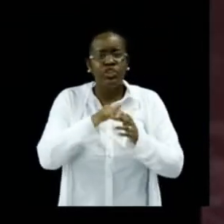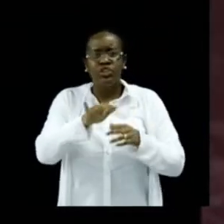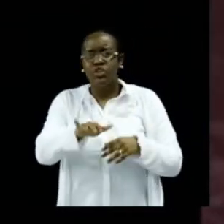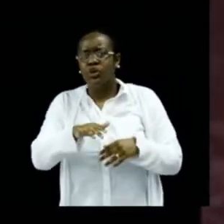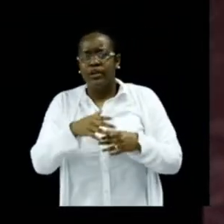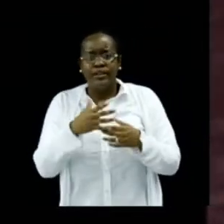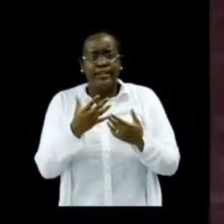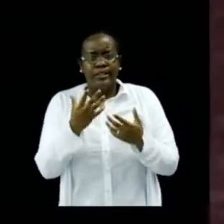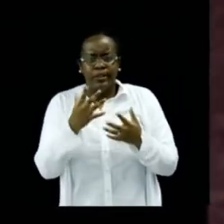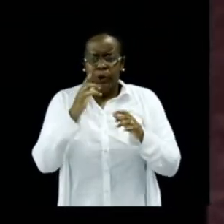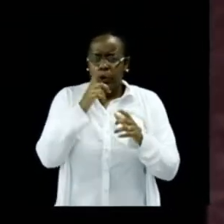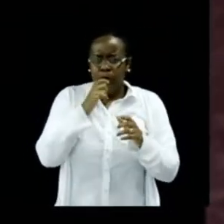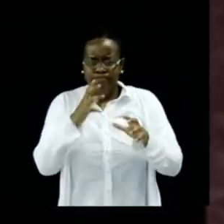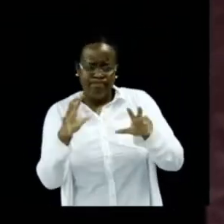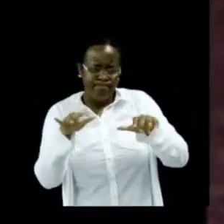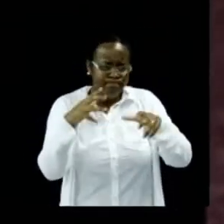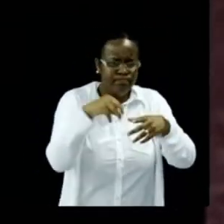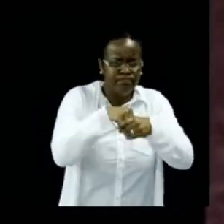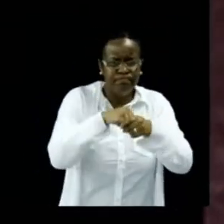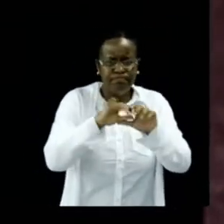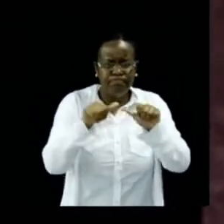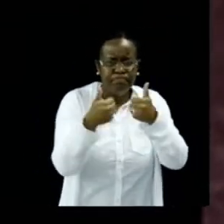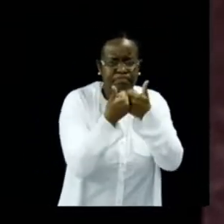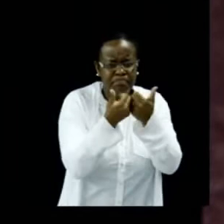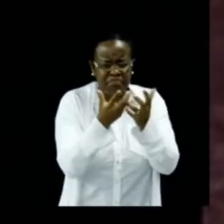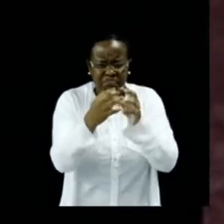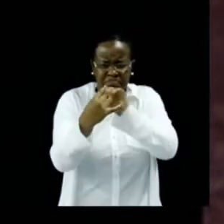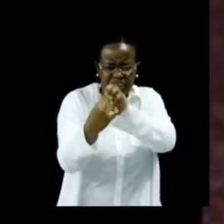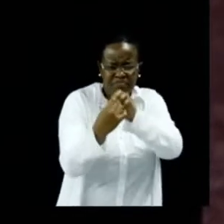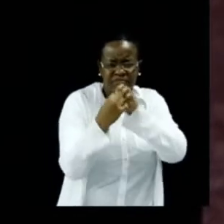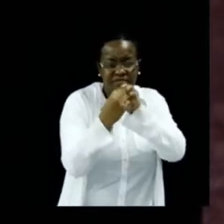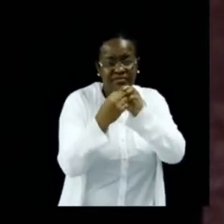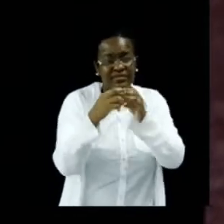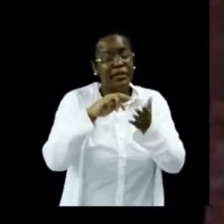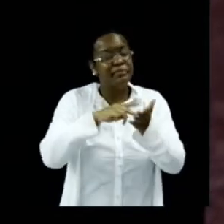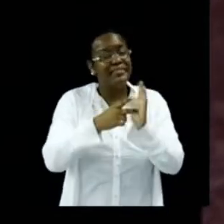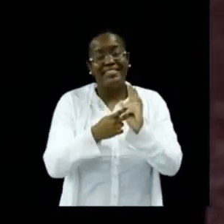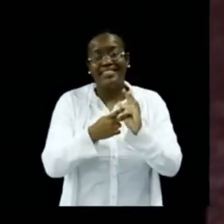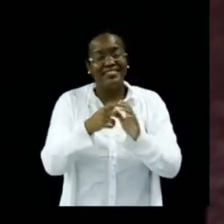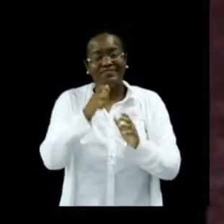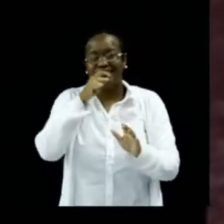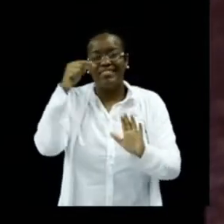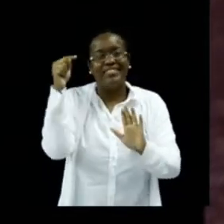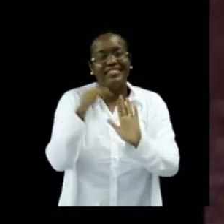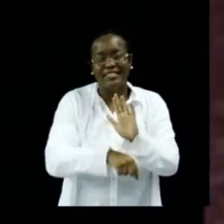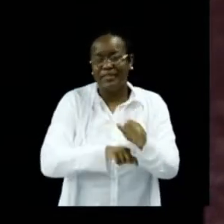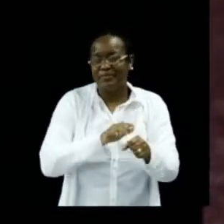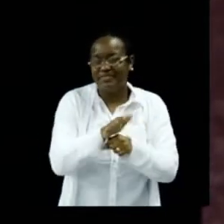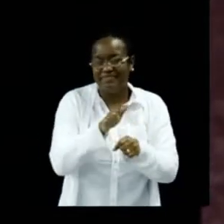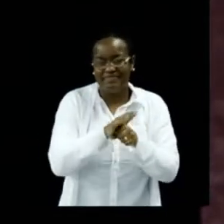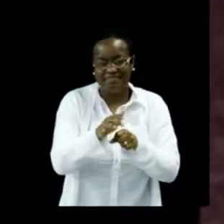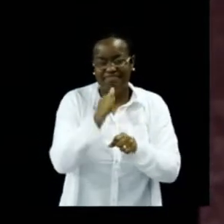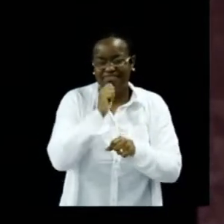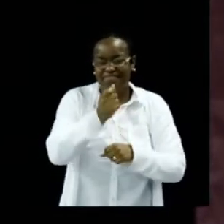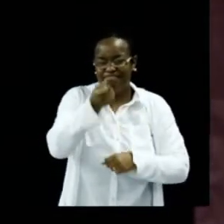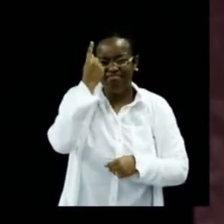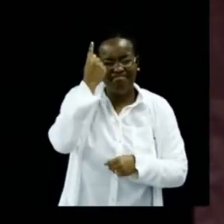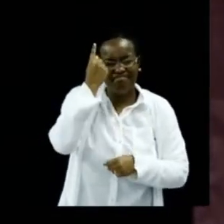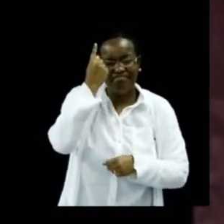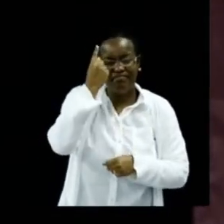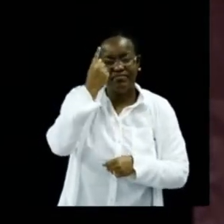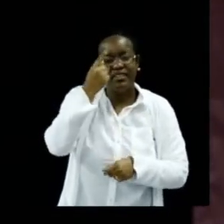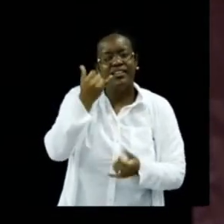legal clashes, your knowledge of the law was sterile and shallow. This brings me back to